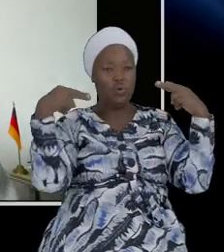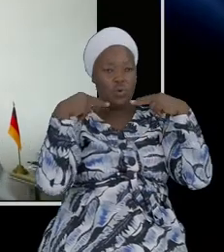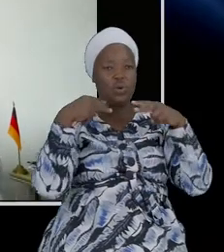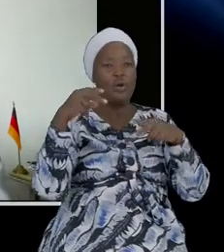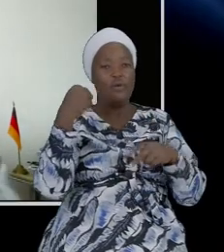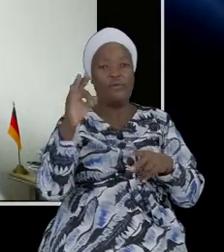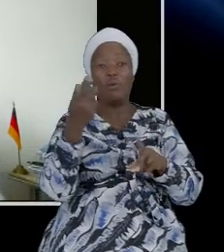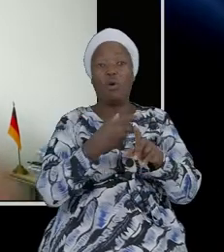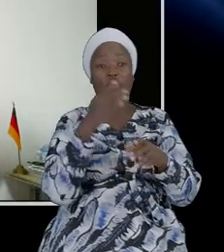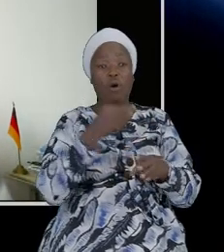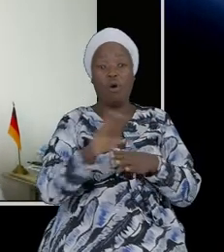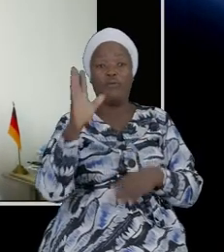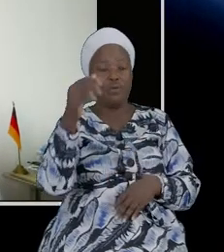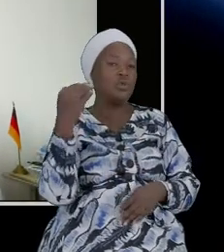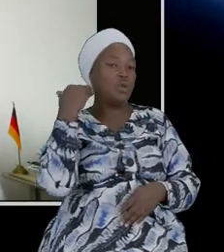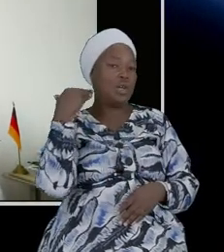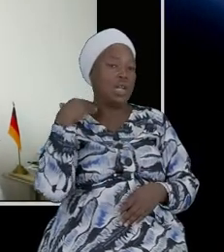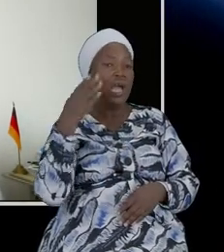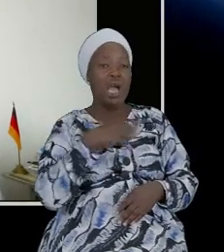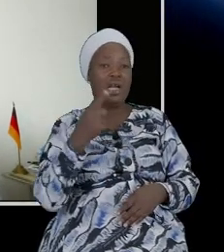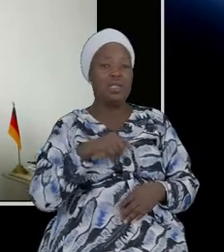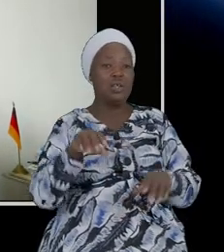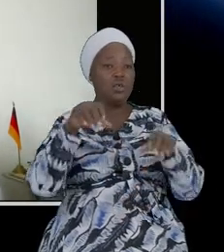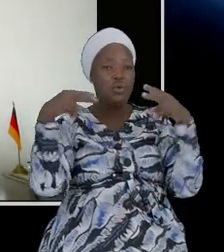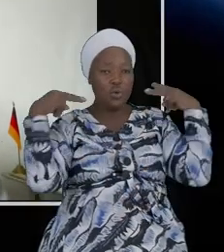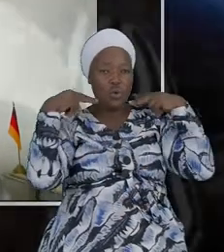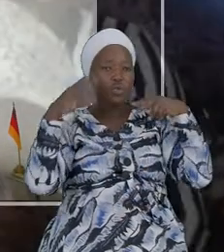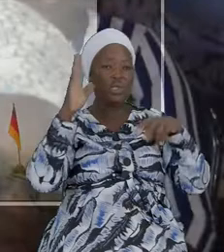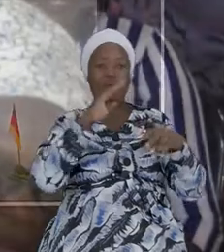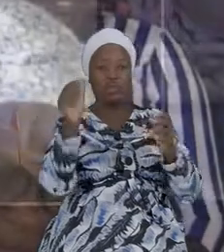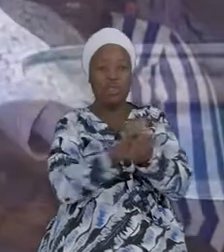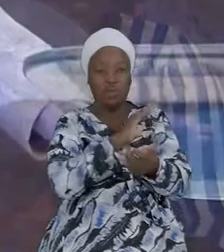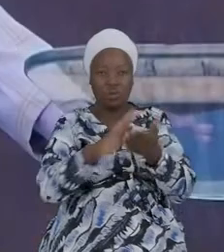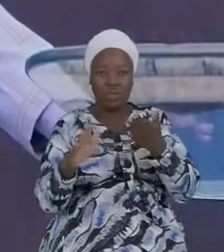off thy neck, and the yoke shall be destroyed